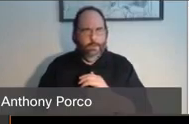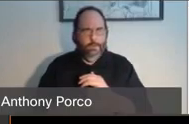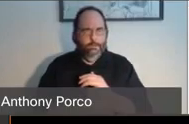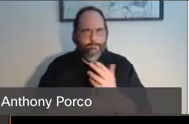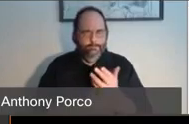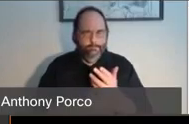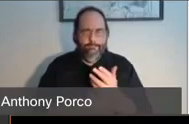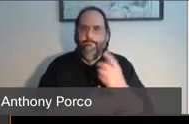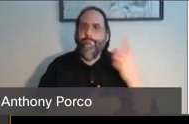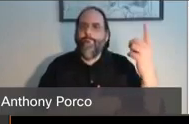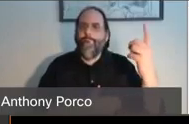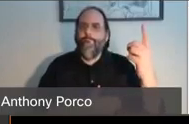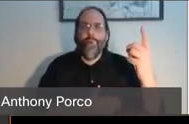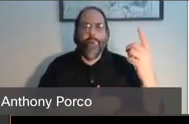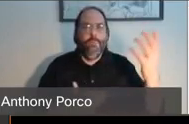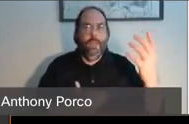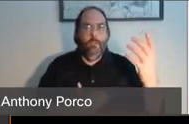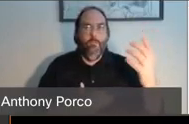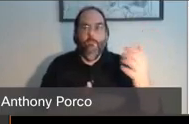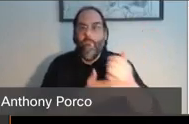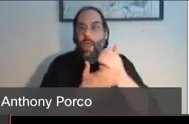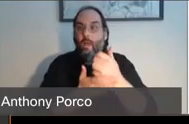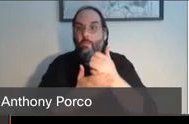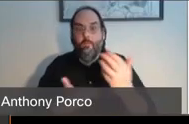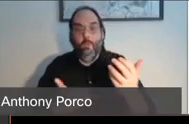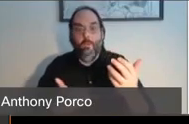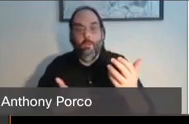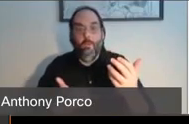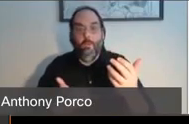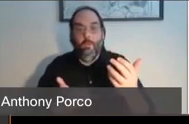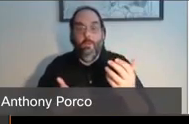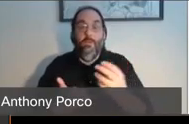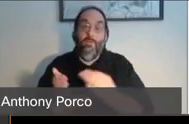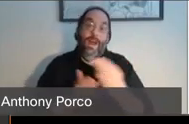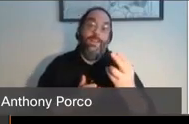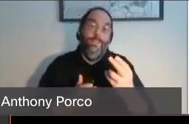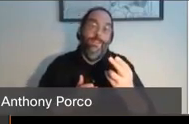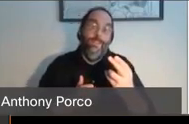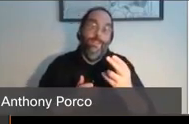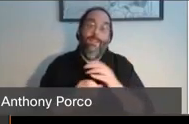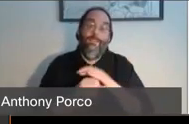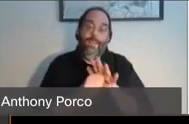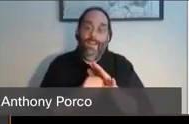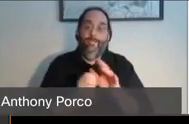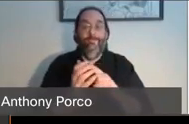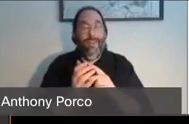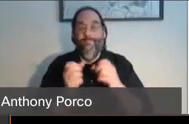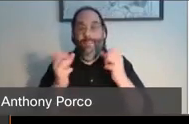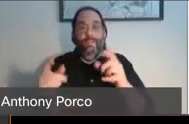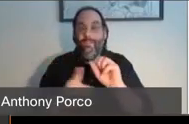Help, help, who's here? Well, the truth is the pandemic has brought with